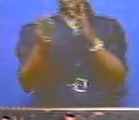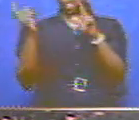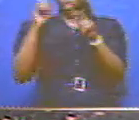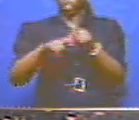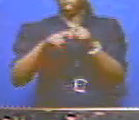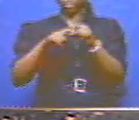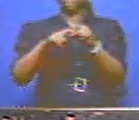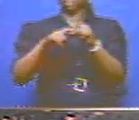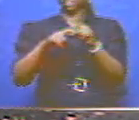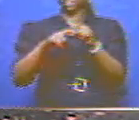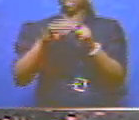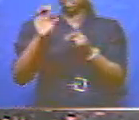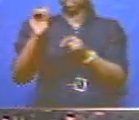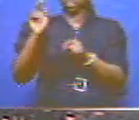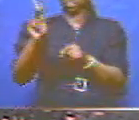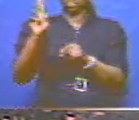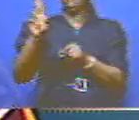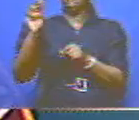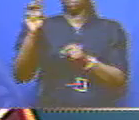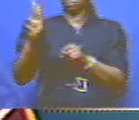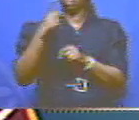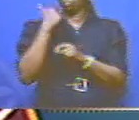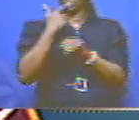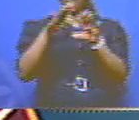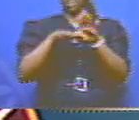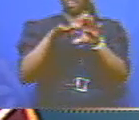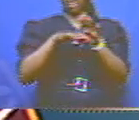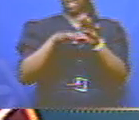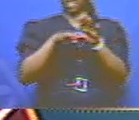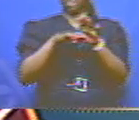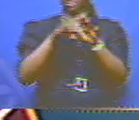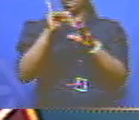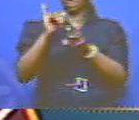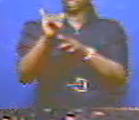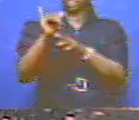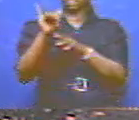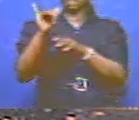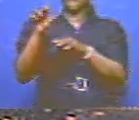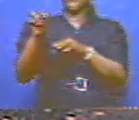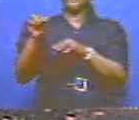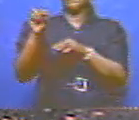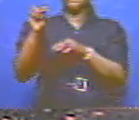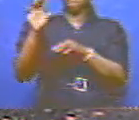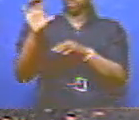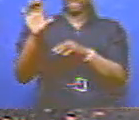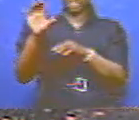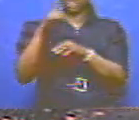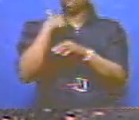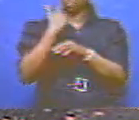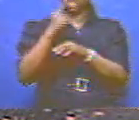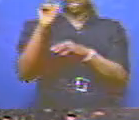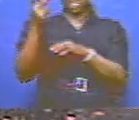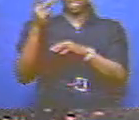Reginald Okumu, who is actually a member of the Interim Management Committee at KSF, that is the Kenya Swimming